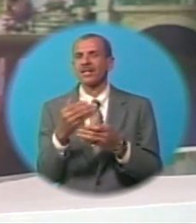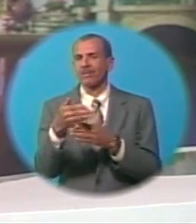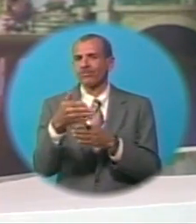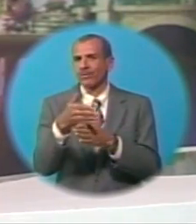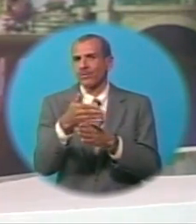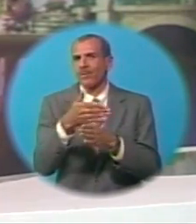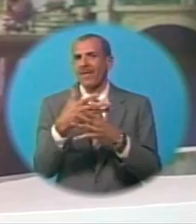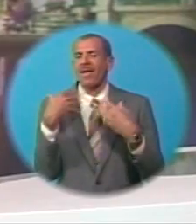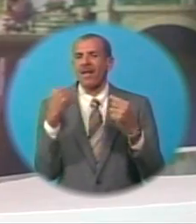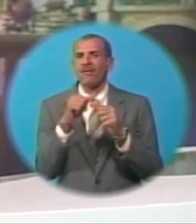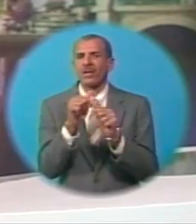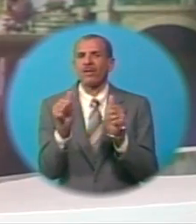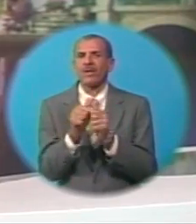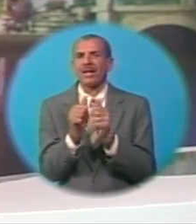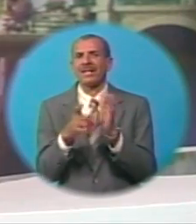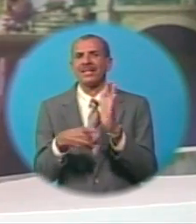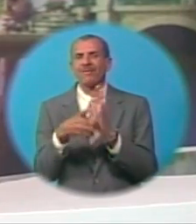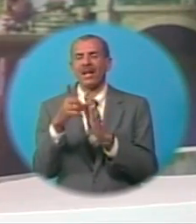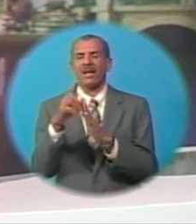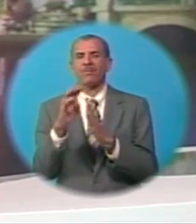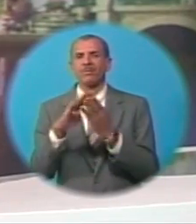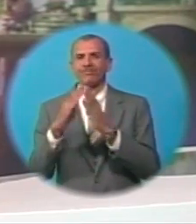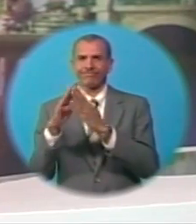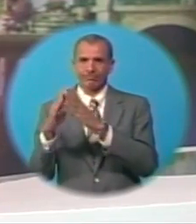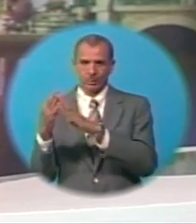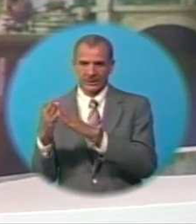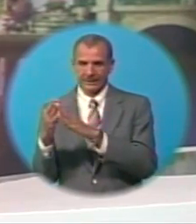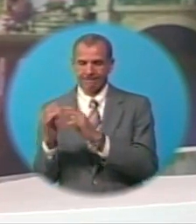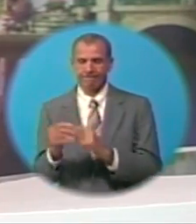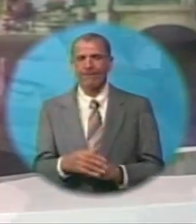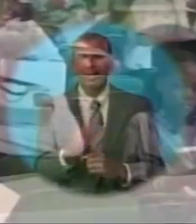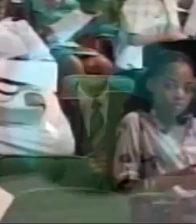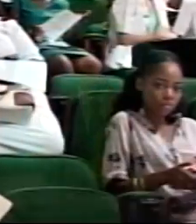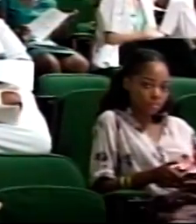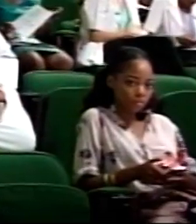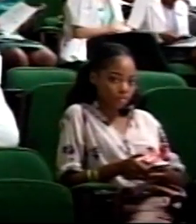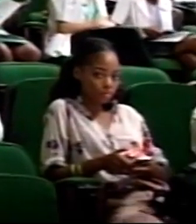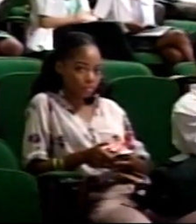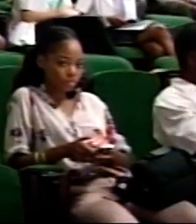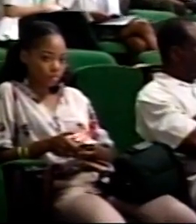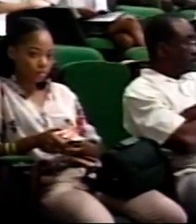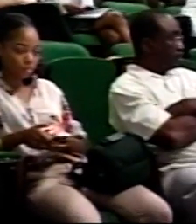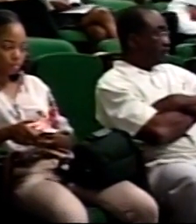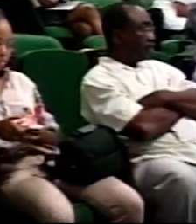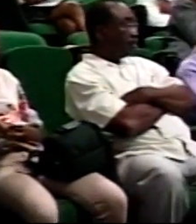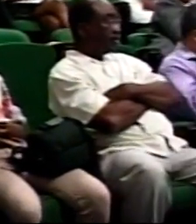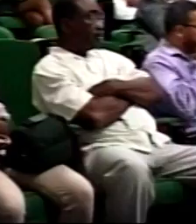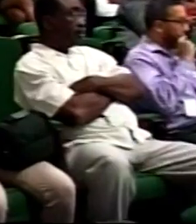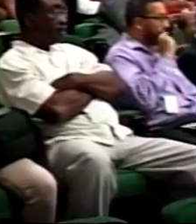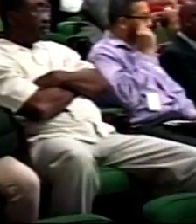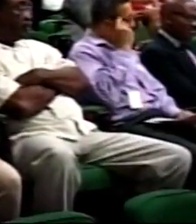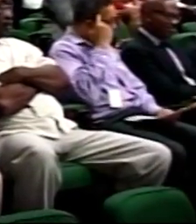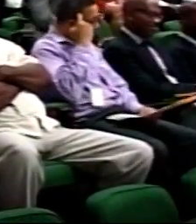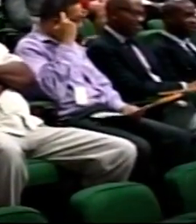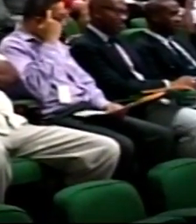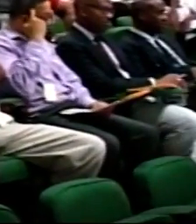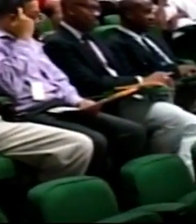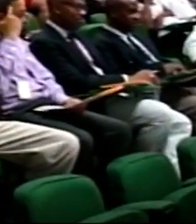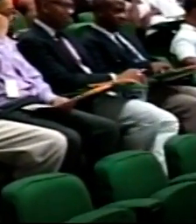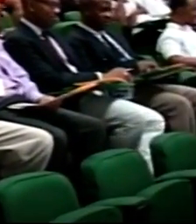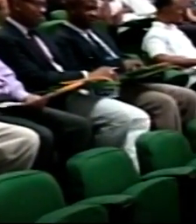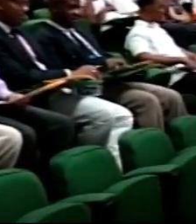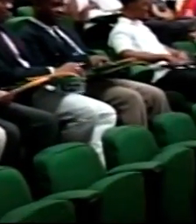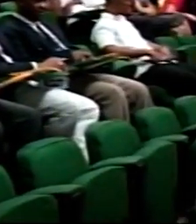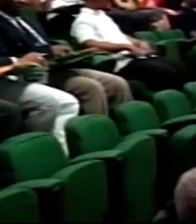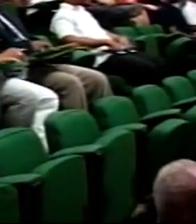health sector in any developed society. Speaking today during the 16th annual Professor E.R. Walron Scientific Symposium